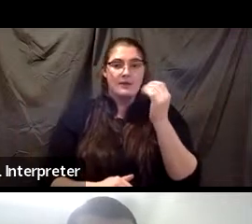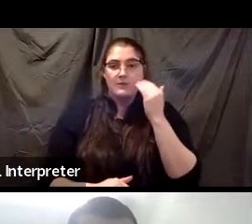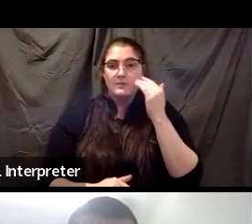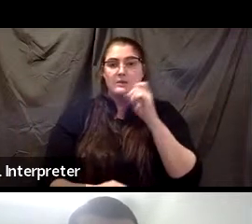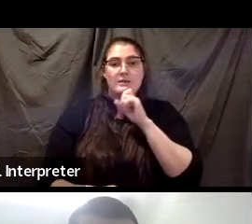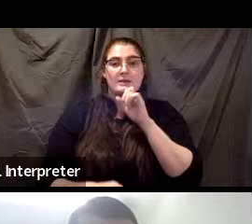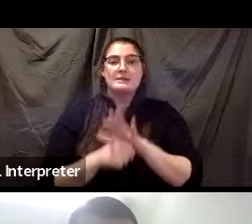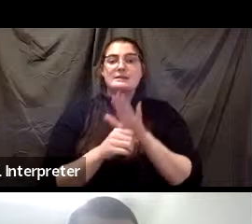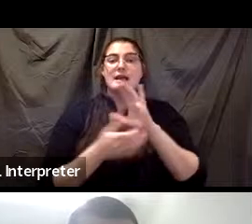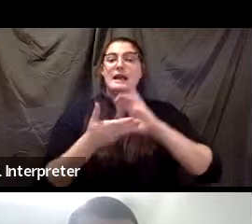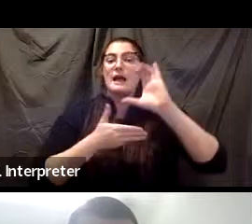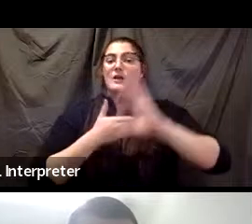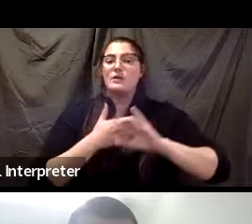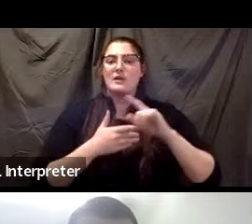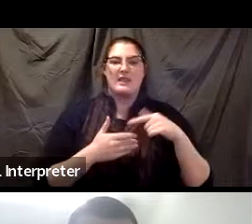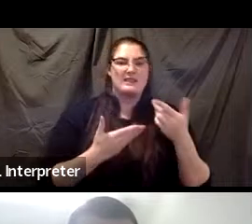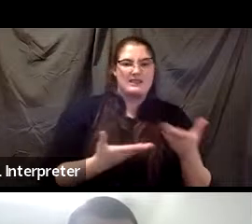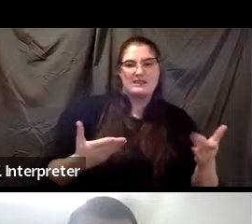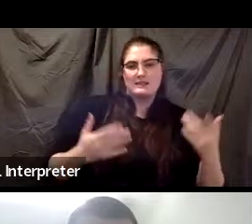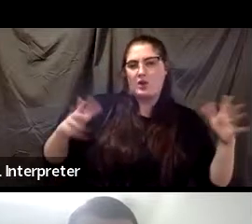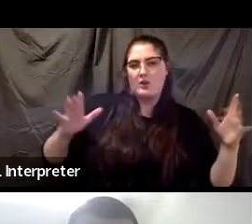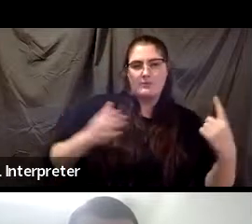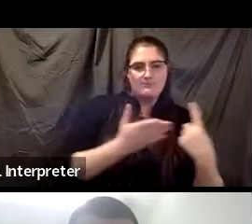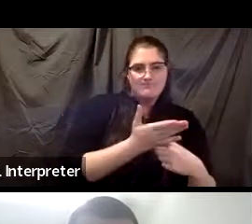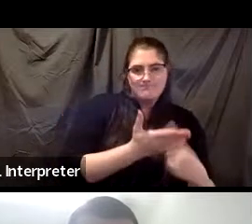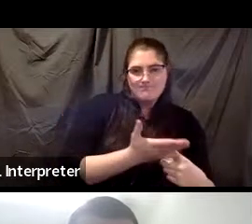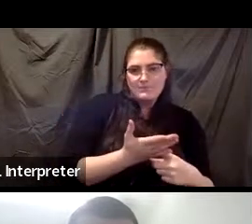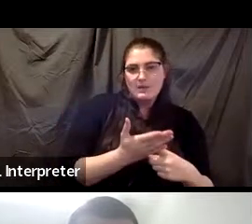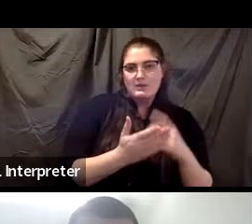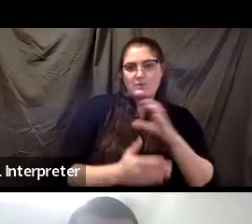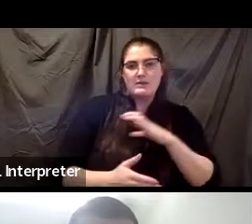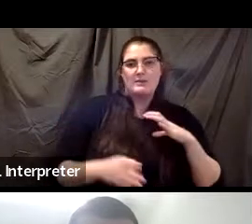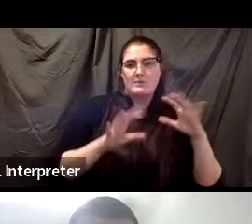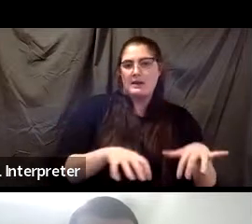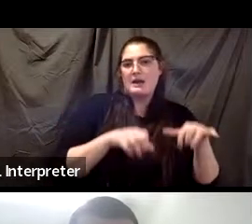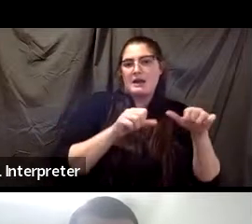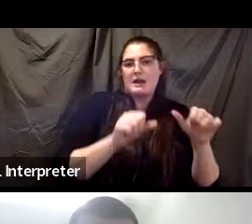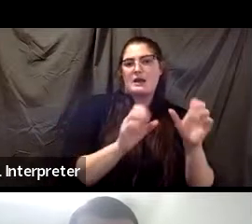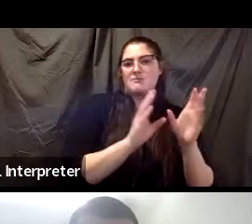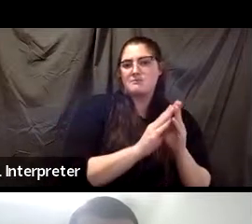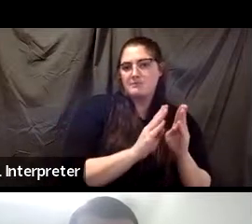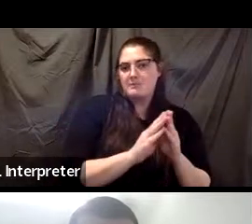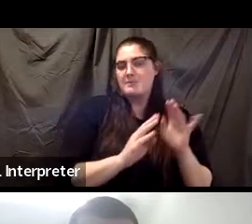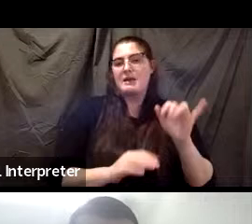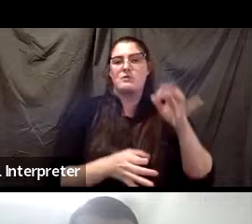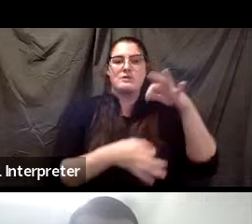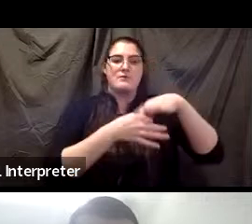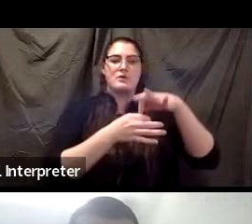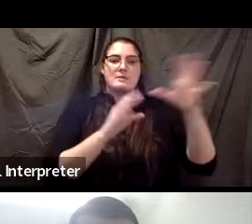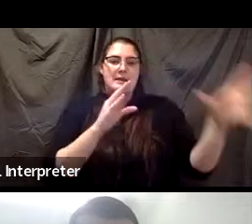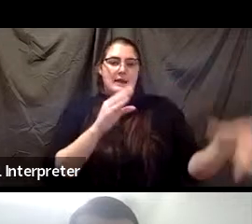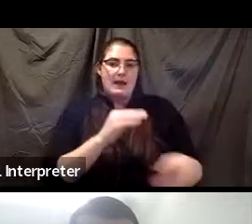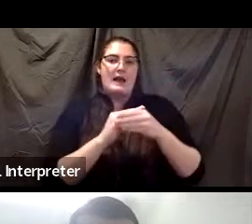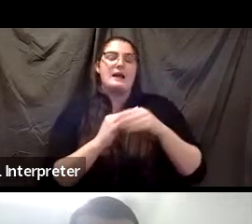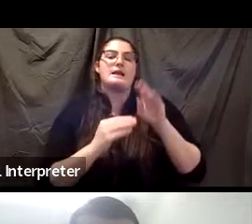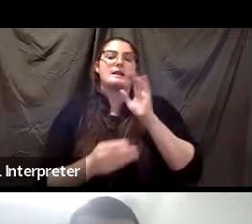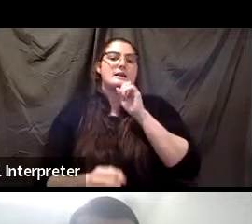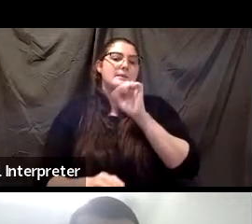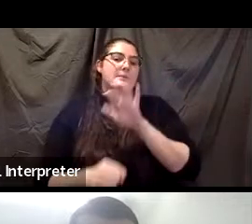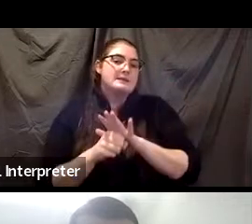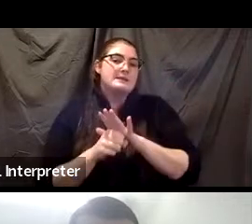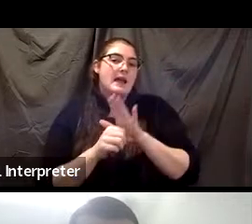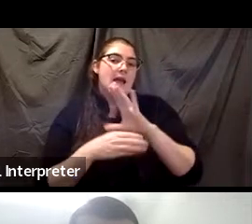already discussed while the commission held quorum and were voted to be added as consent calendar item to be voted on as